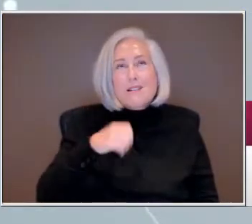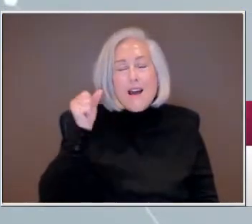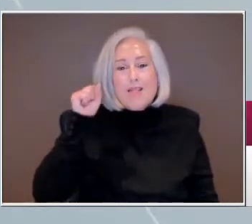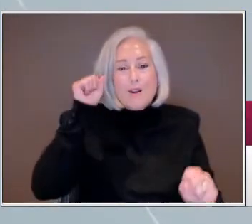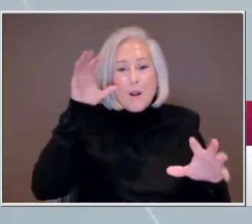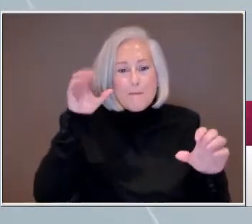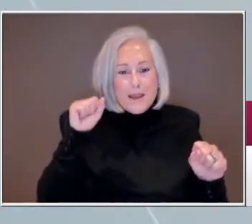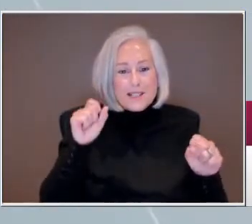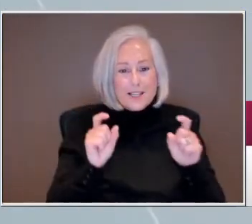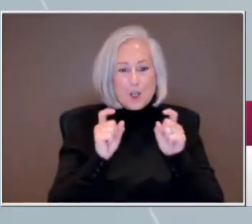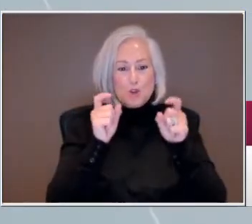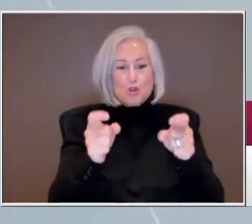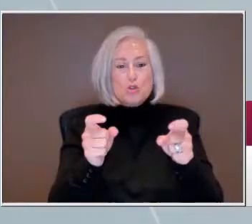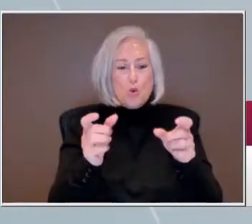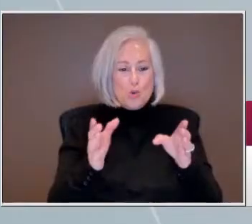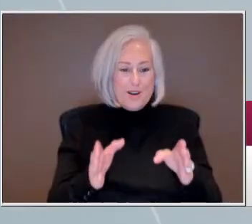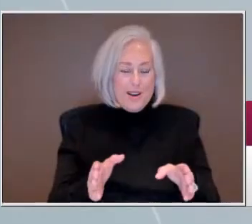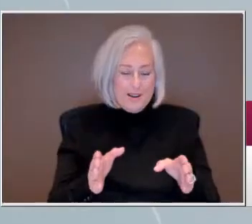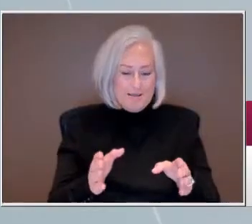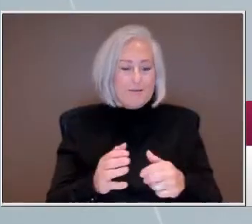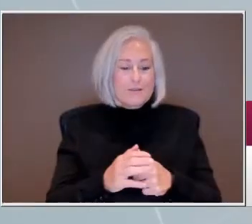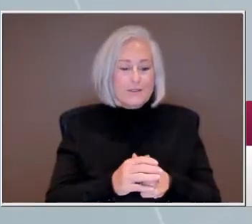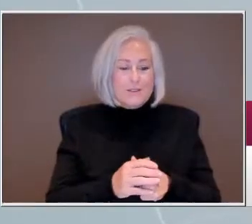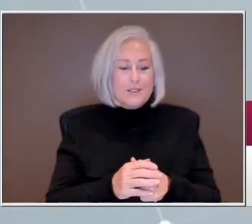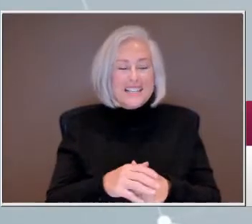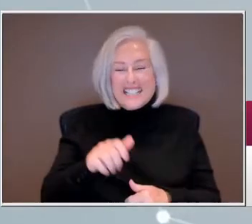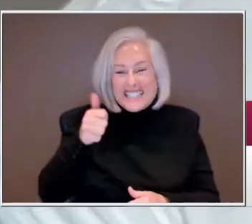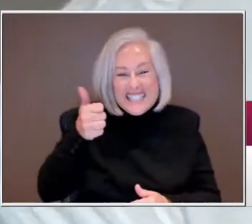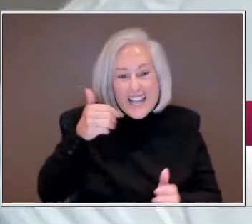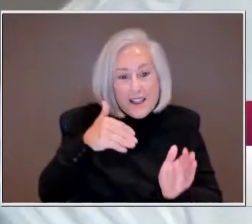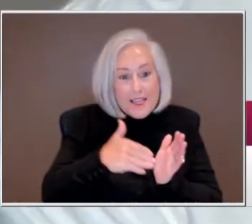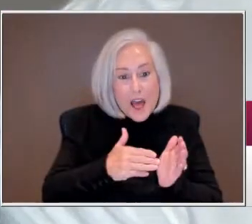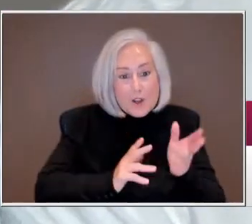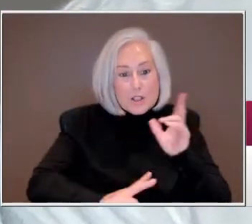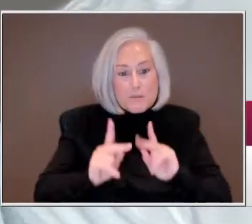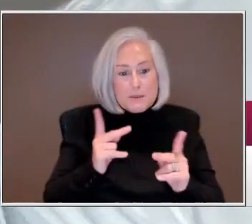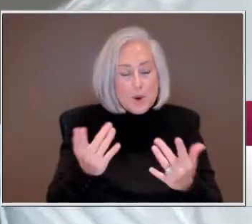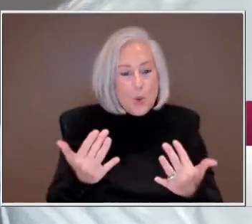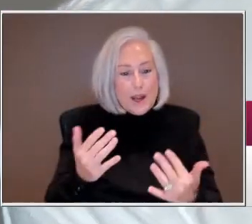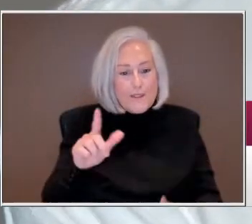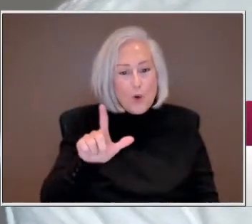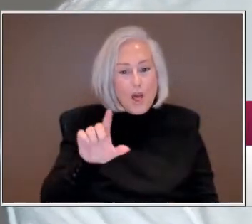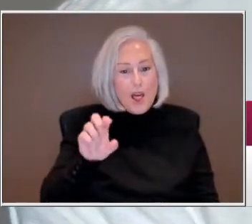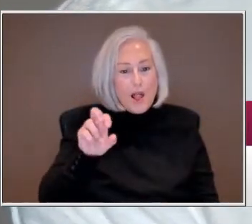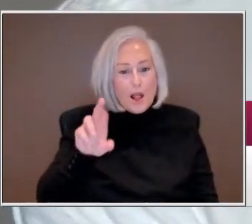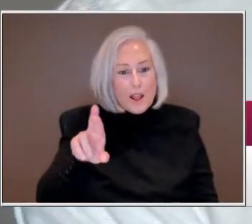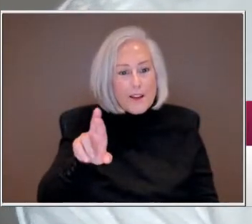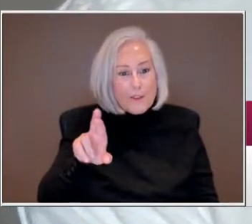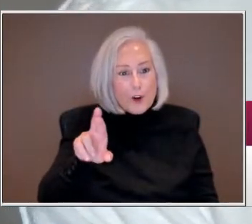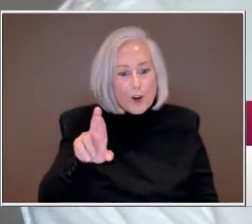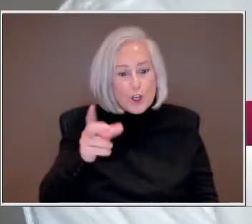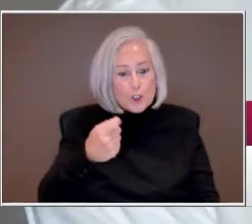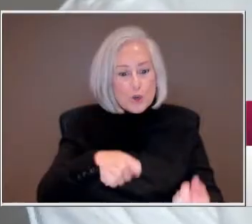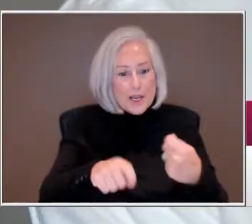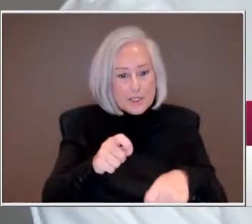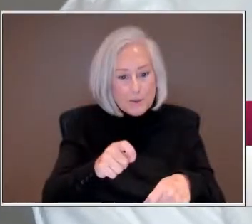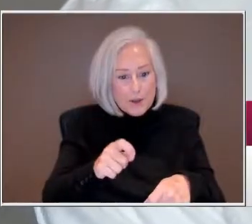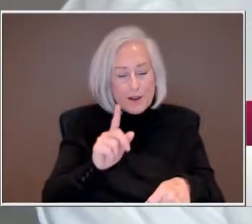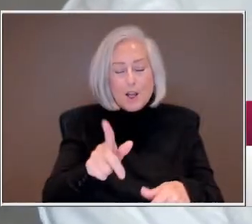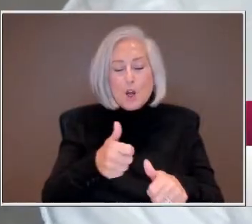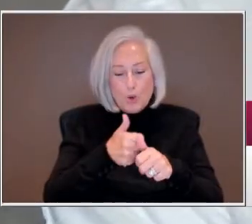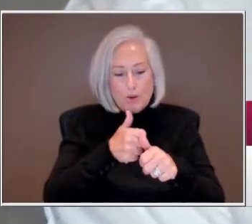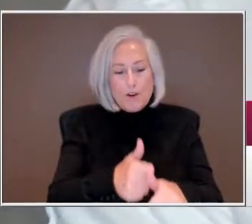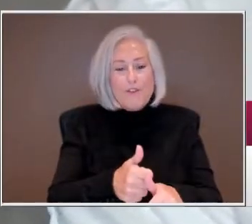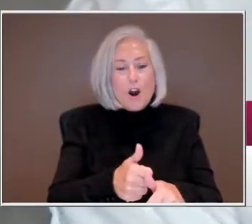story. 10,000 people are waiting for liver transplants right now. We will follow the journey of a Wichita chef who recently